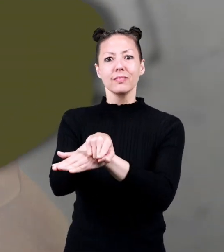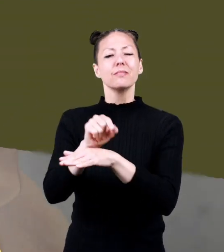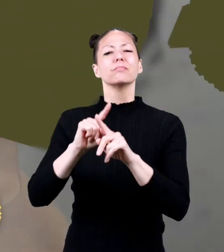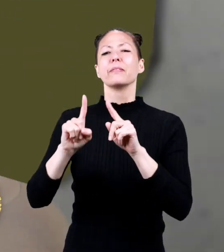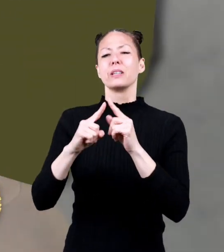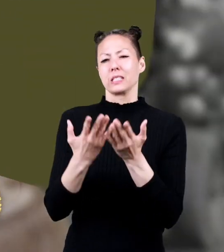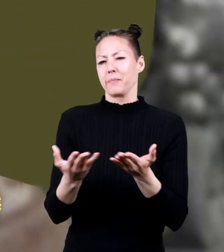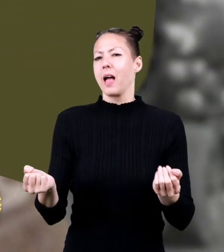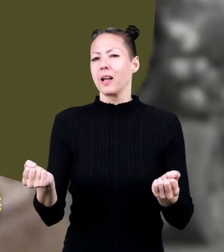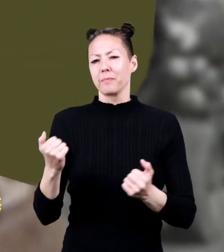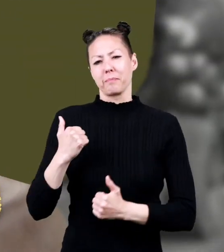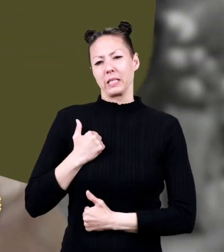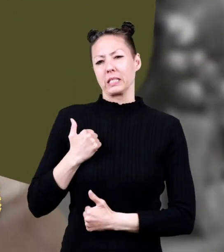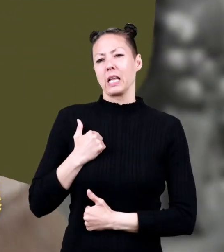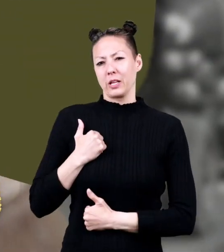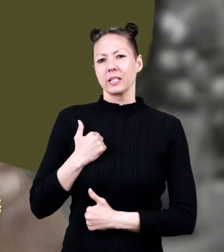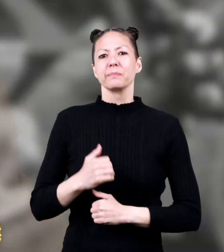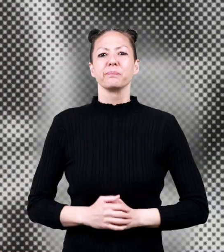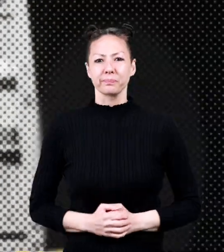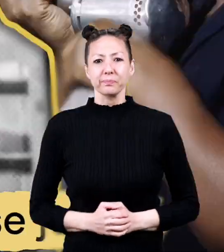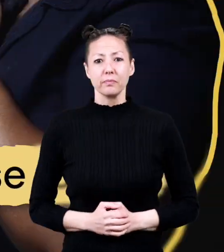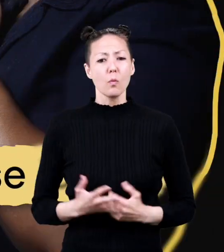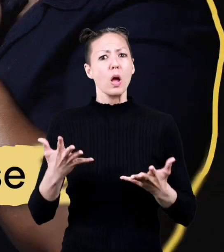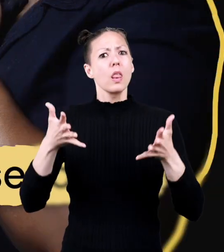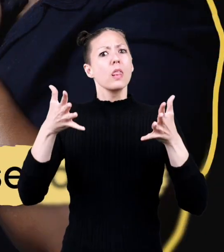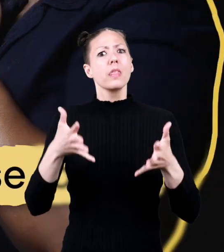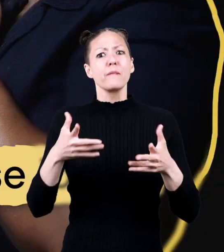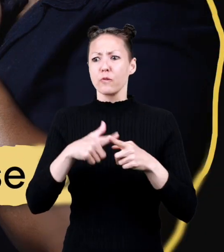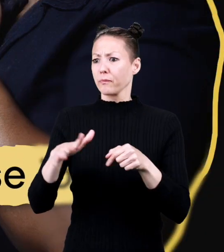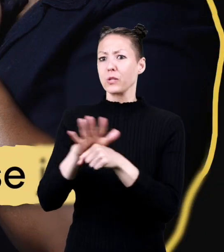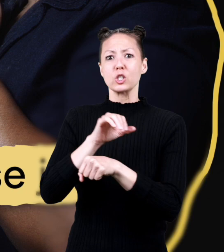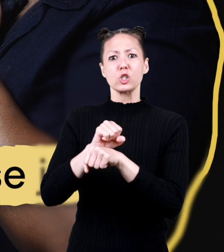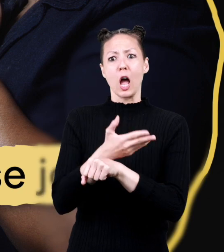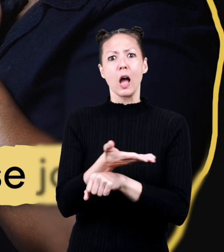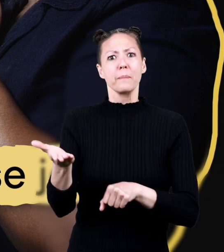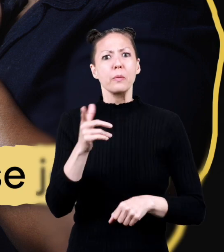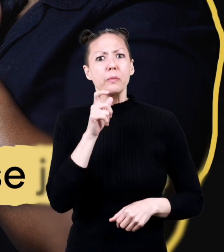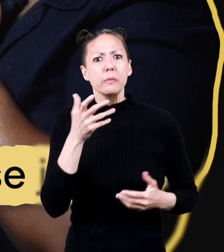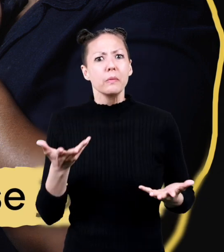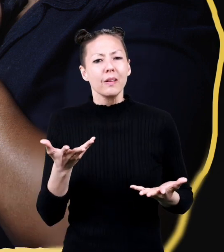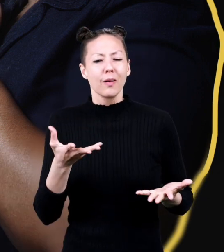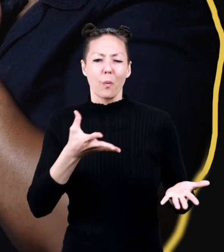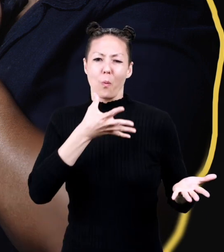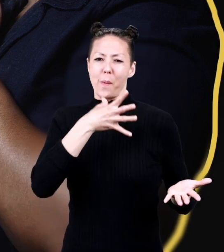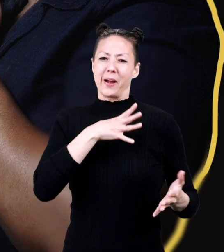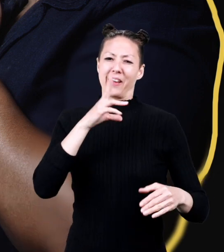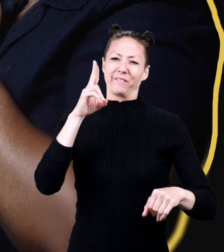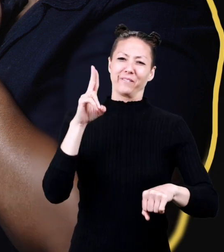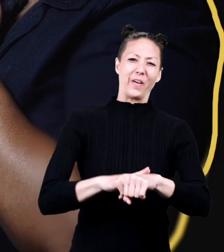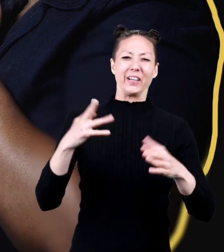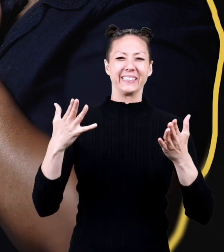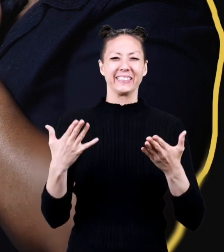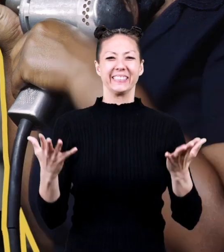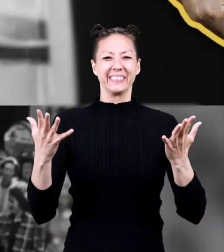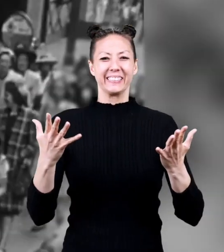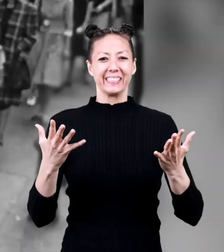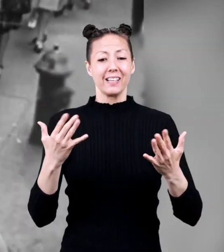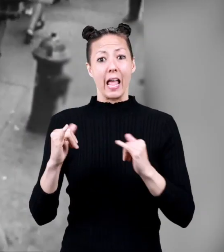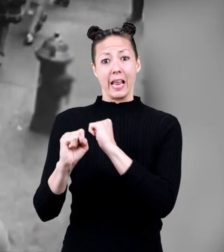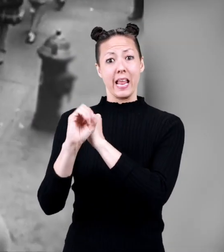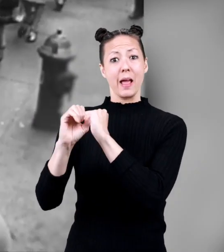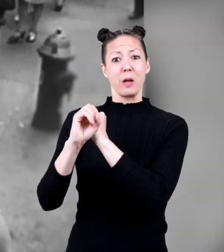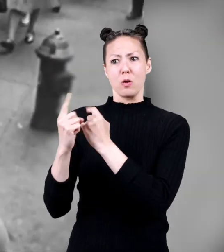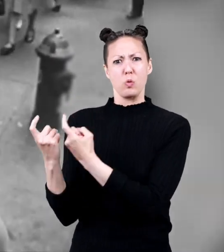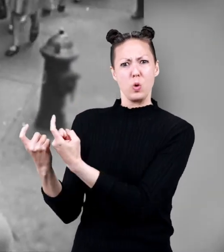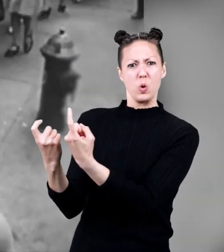tanks, and other supplies. Who was left to fill these jobs? Women, of course.